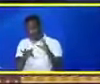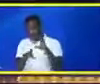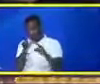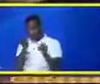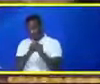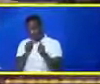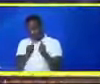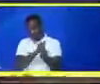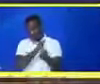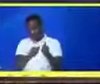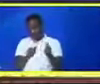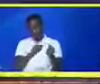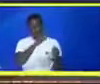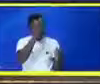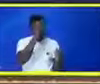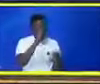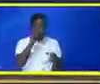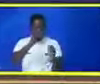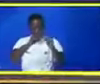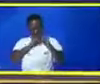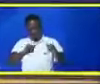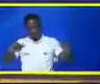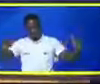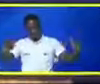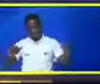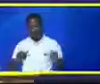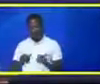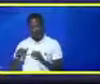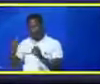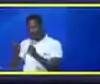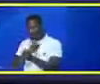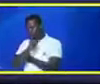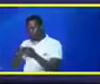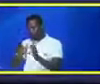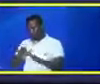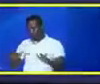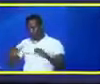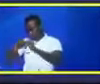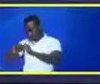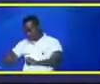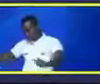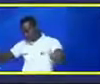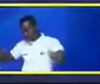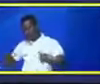tearing father and mother apart, tearing children apart,